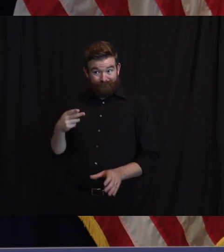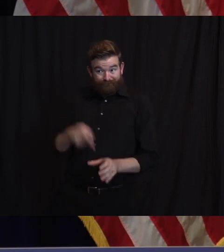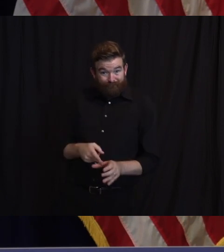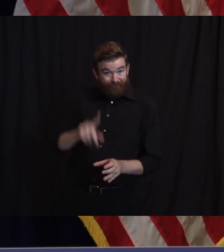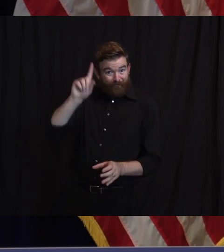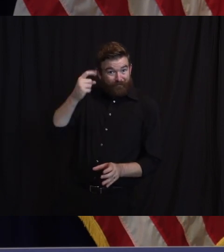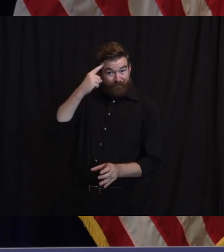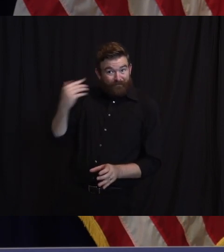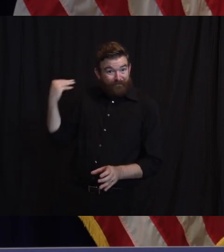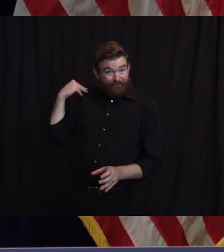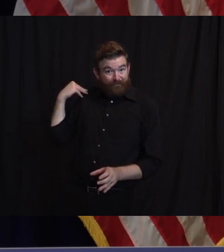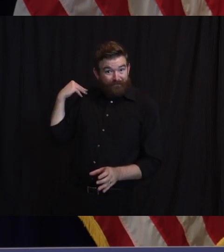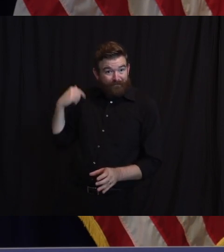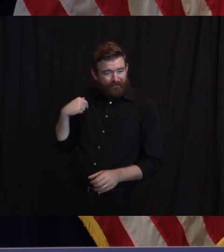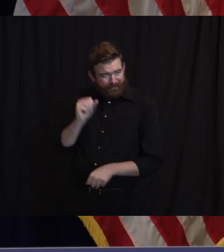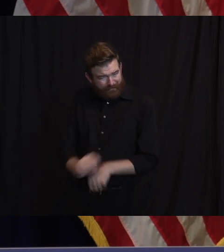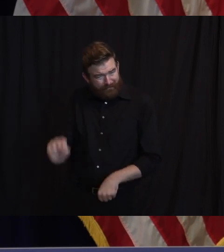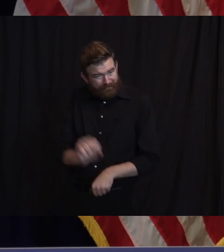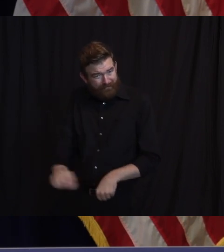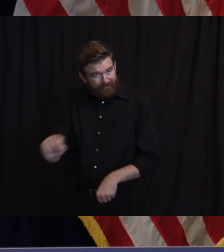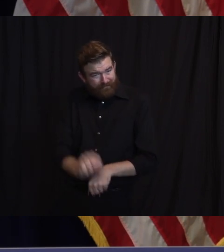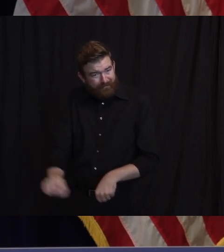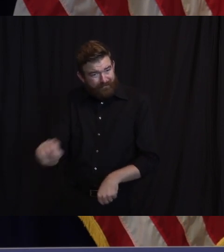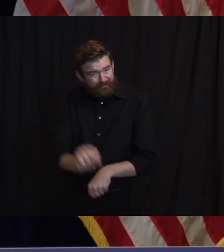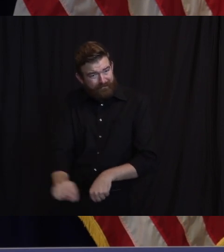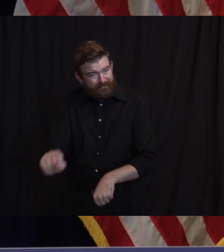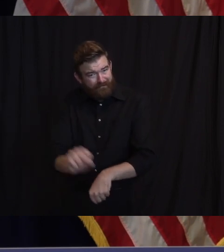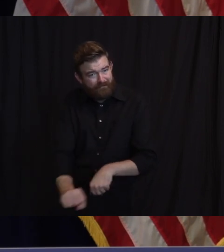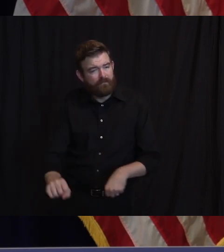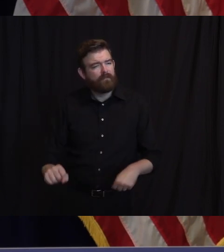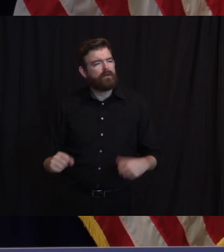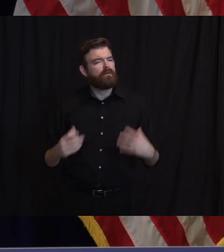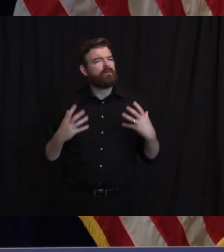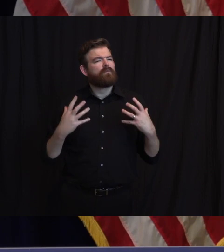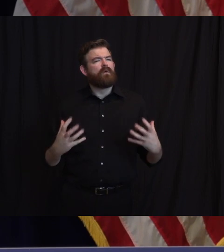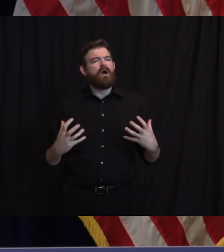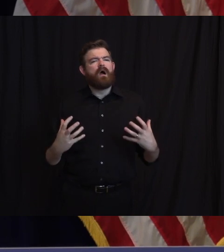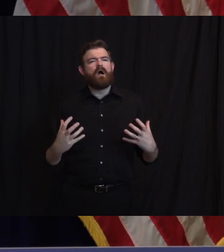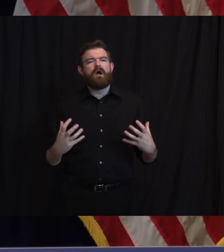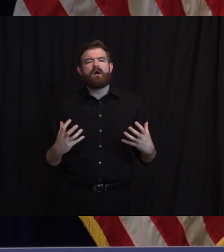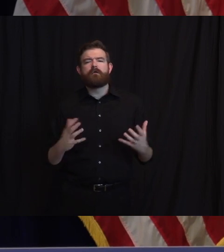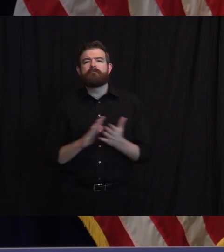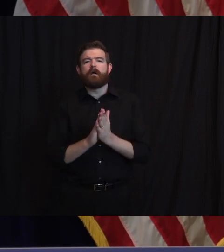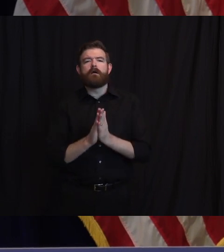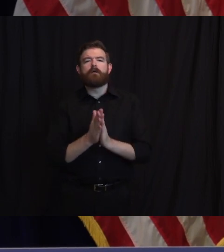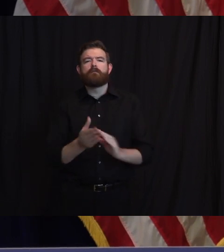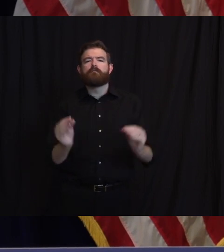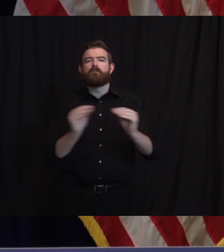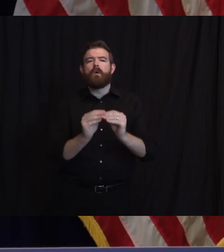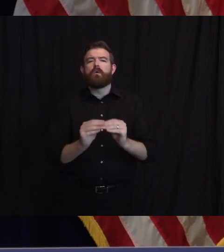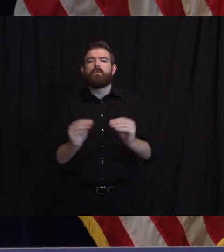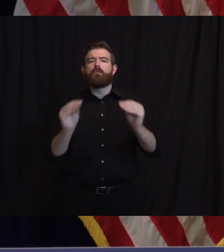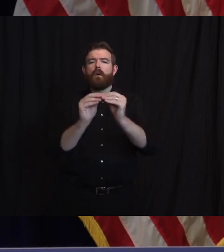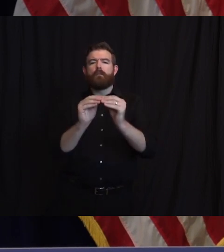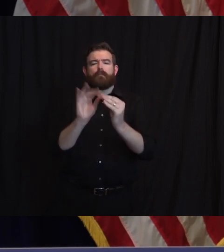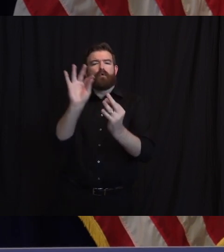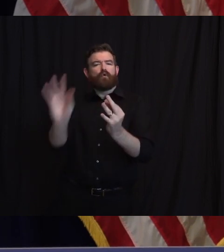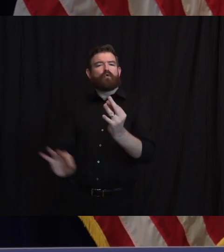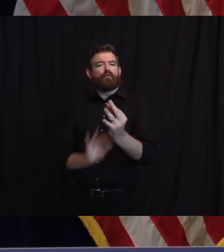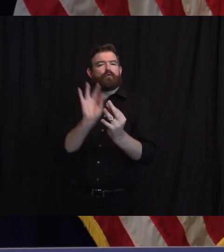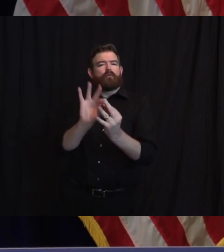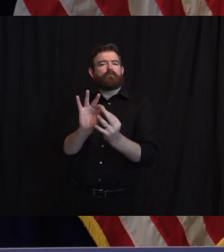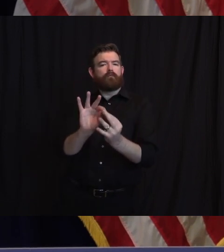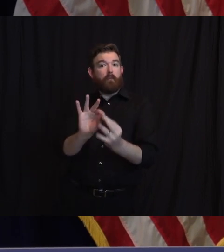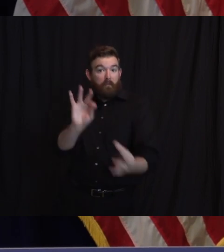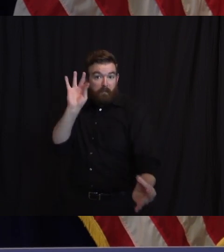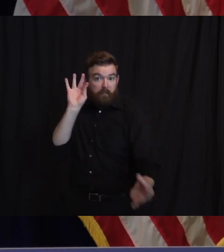used to say, we're trying to perfect our union each and every day, but let there be no doubt, it is not perfect. And we have a long road still to travel